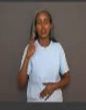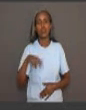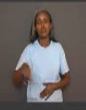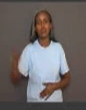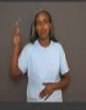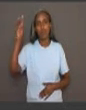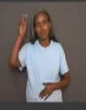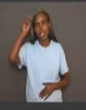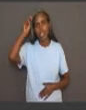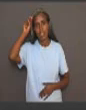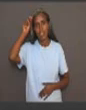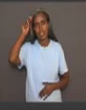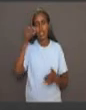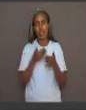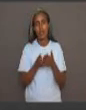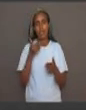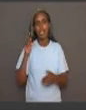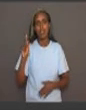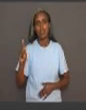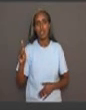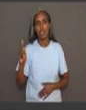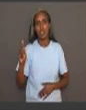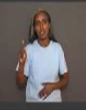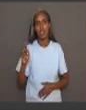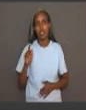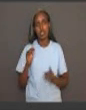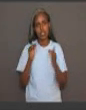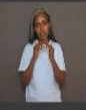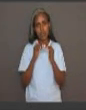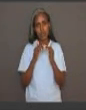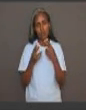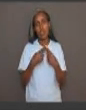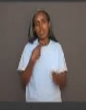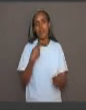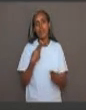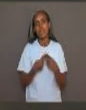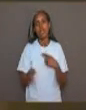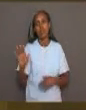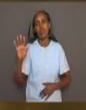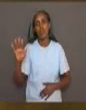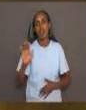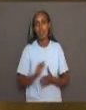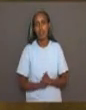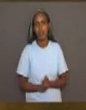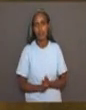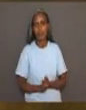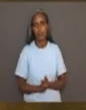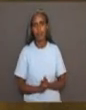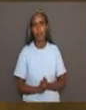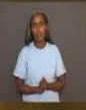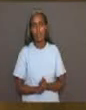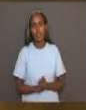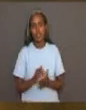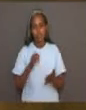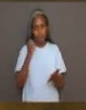power of n minus 1 is a multiple of 5. You